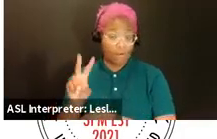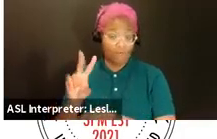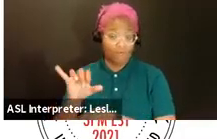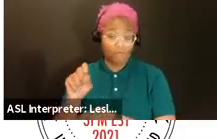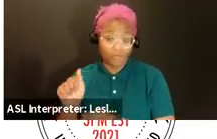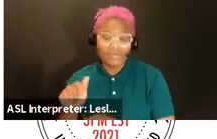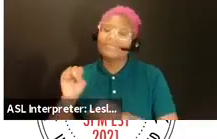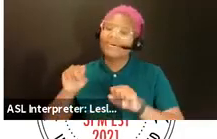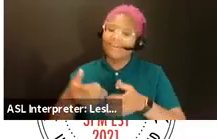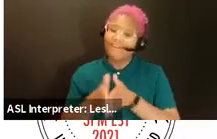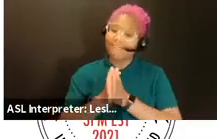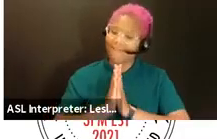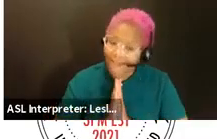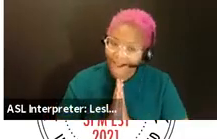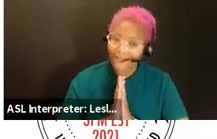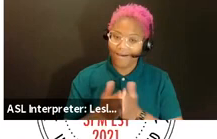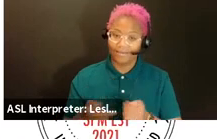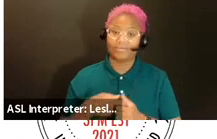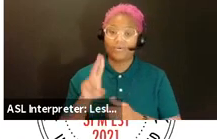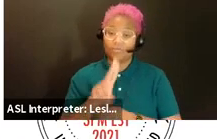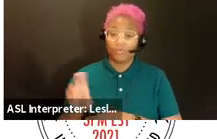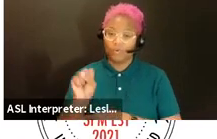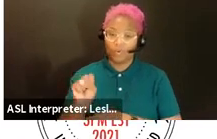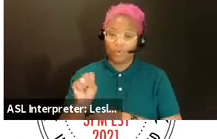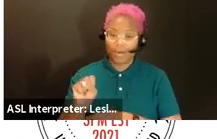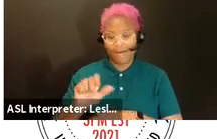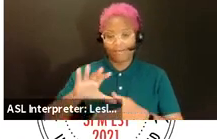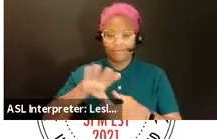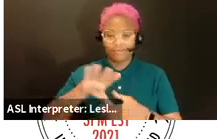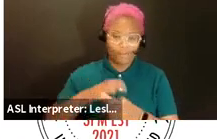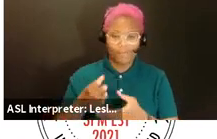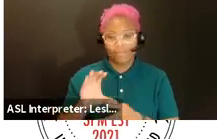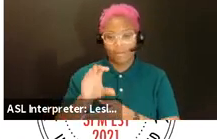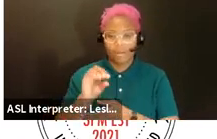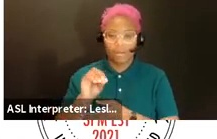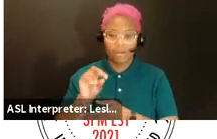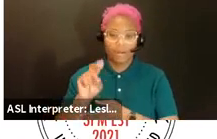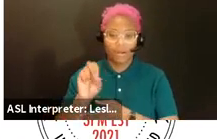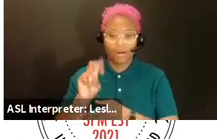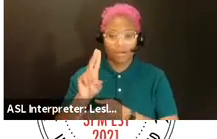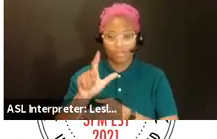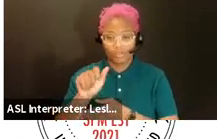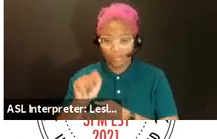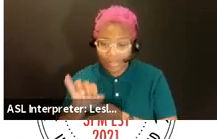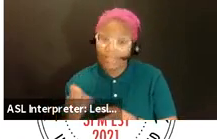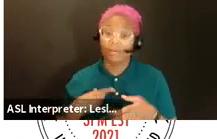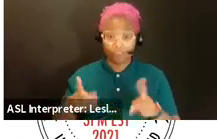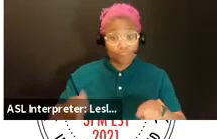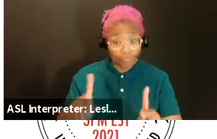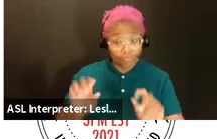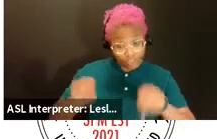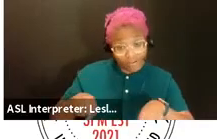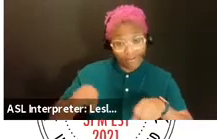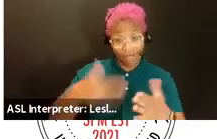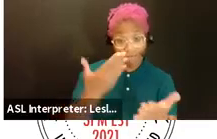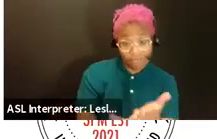consulate. We will get into what the national interest exception is about in a little bit. If the artist does not currently have the